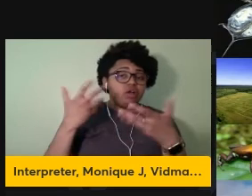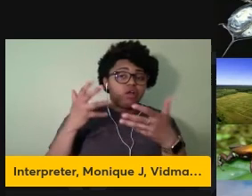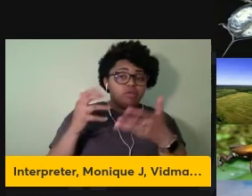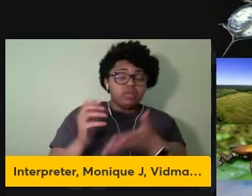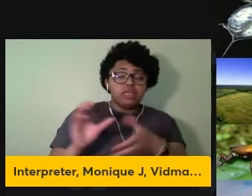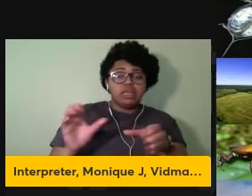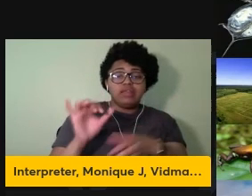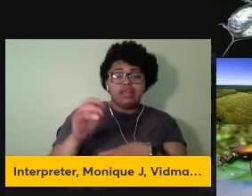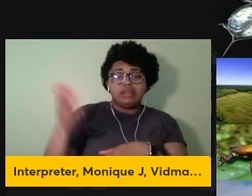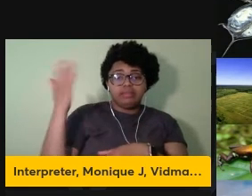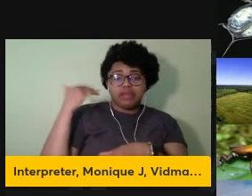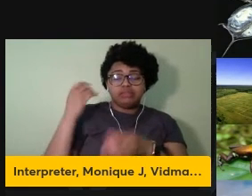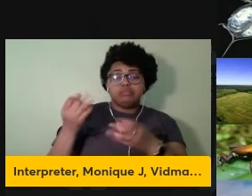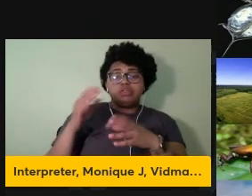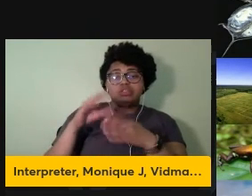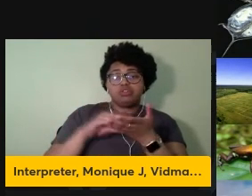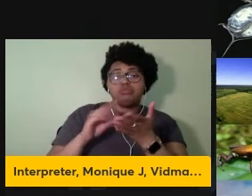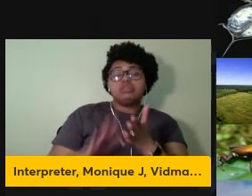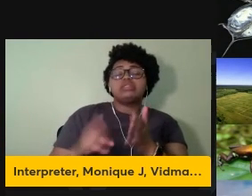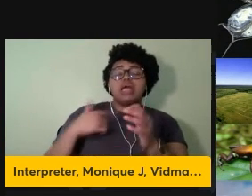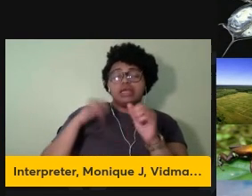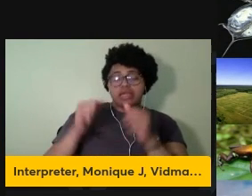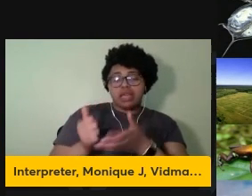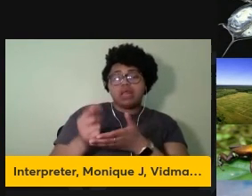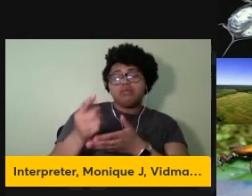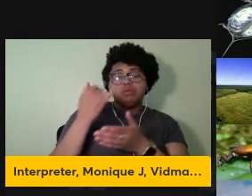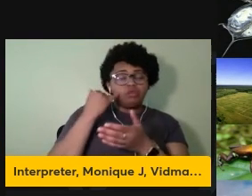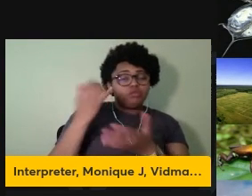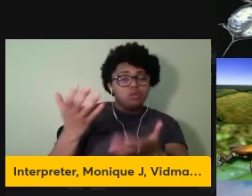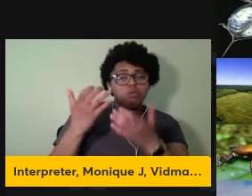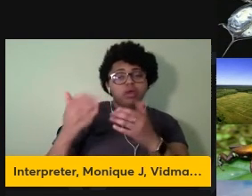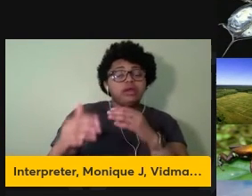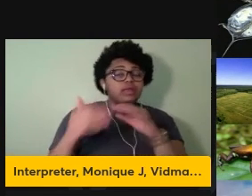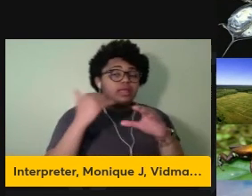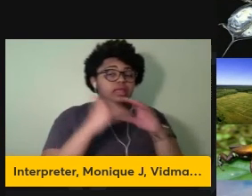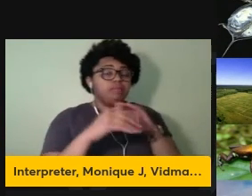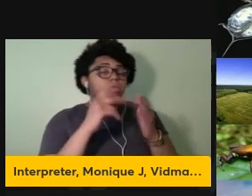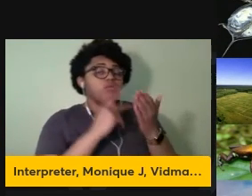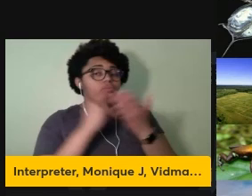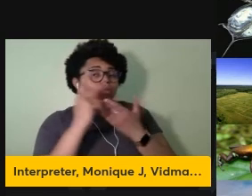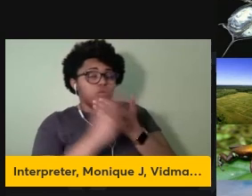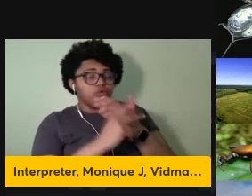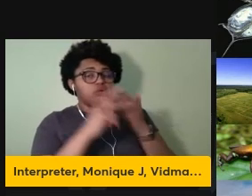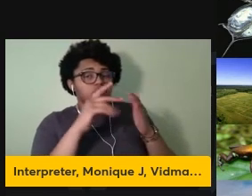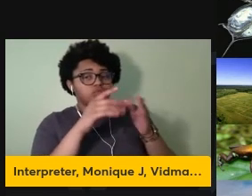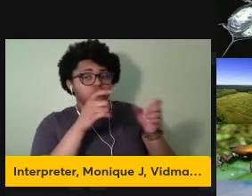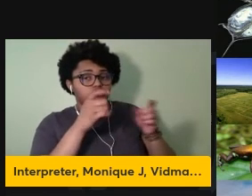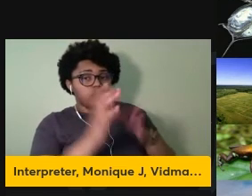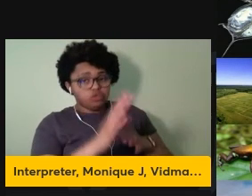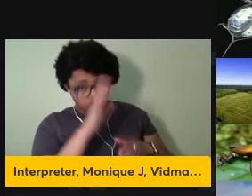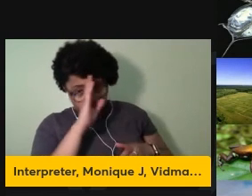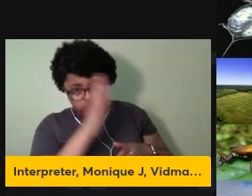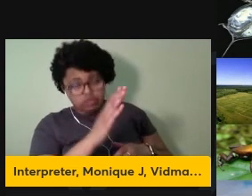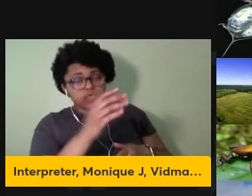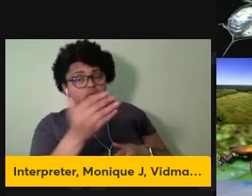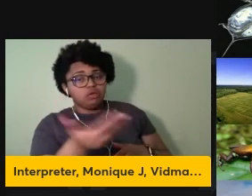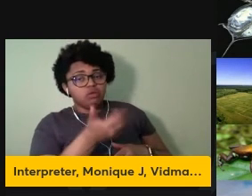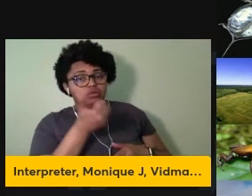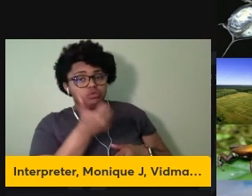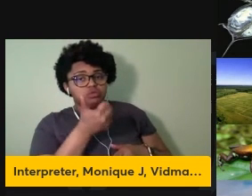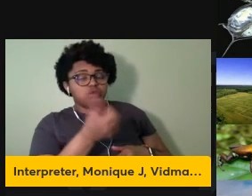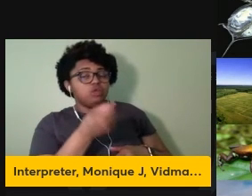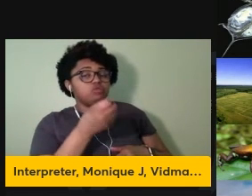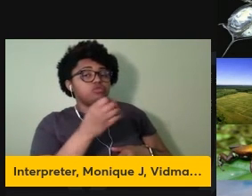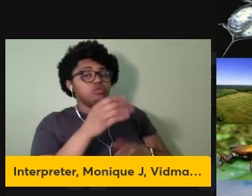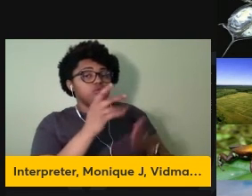students. Email the program director directly and introduce yourself so that